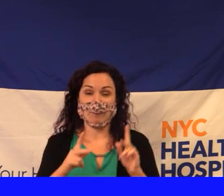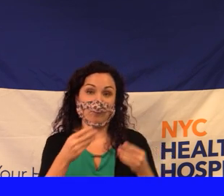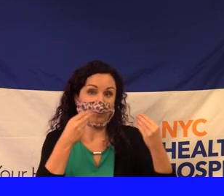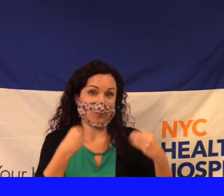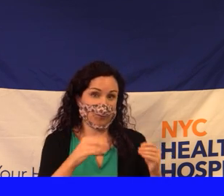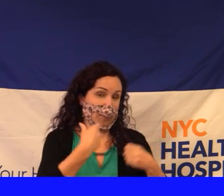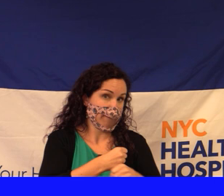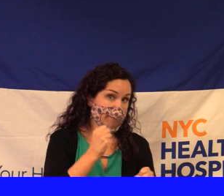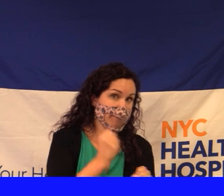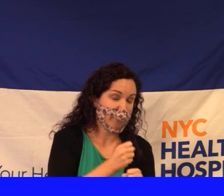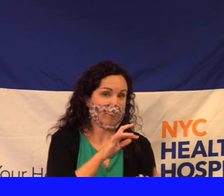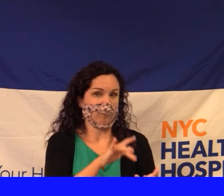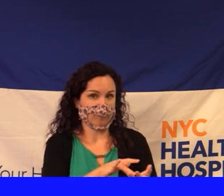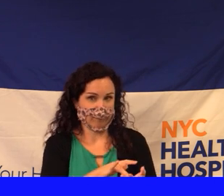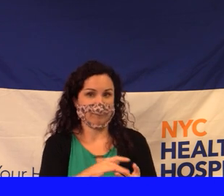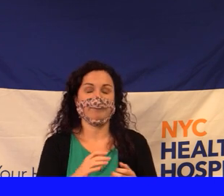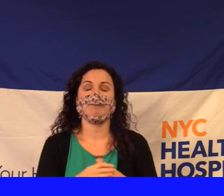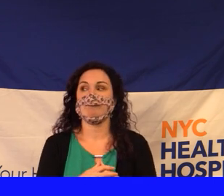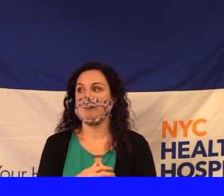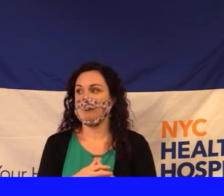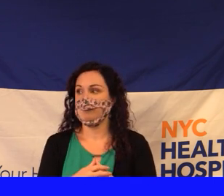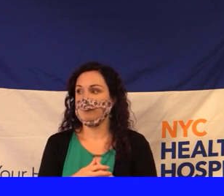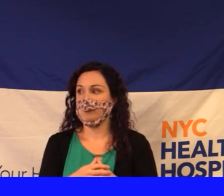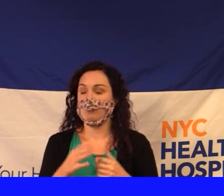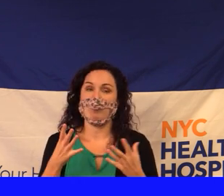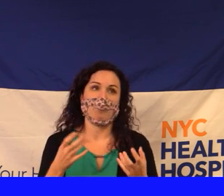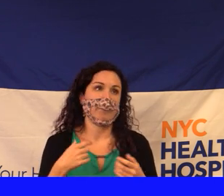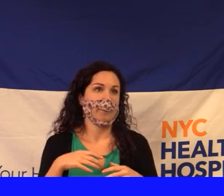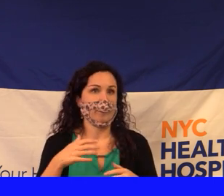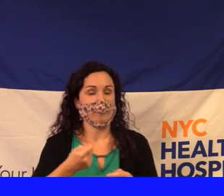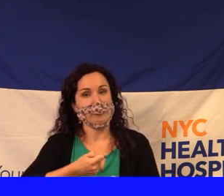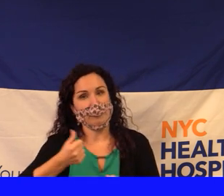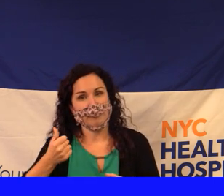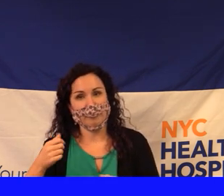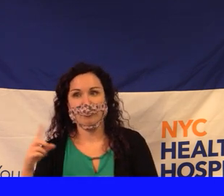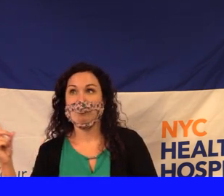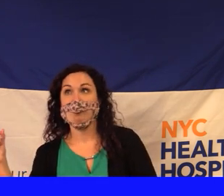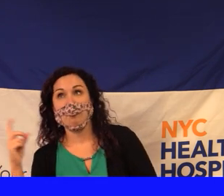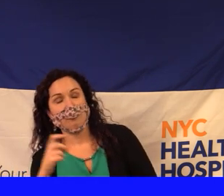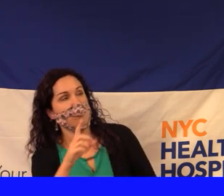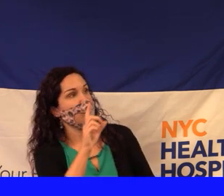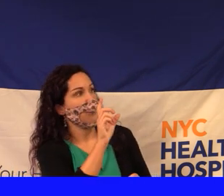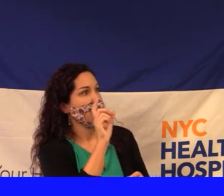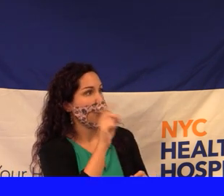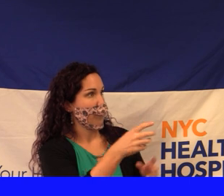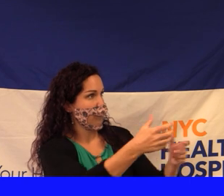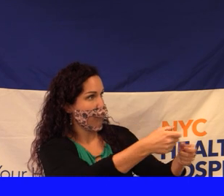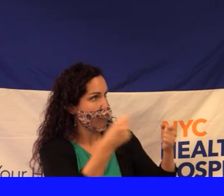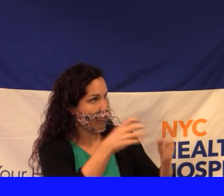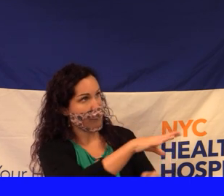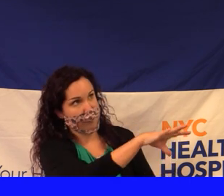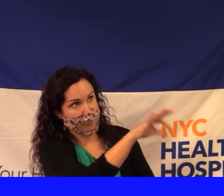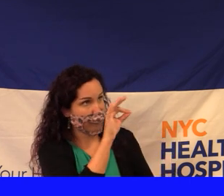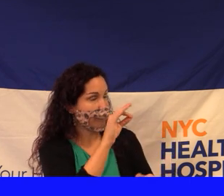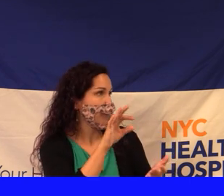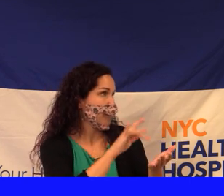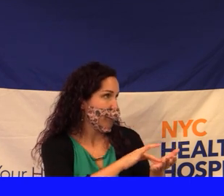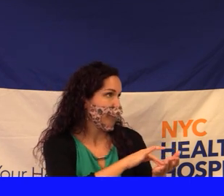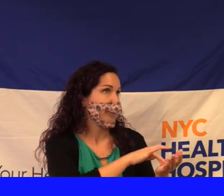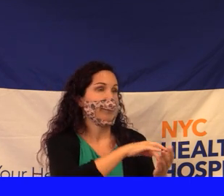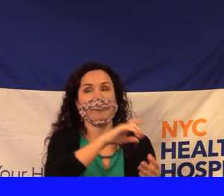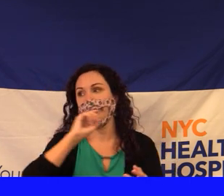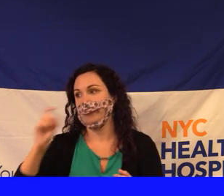take out the manual processes today of going to cabinets, refixing the inventory, and just those orders flowing right to the